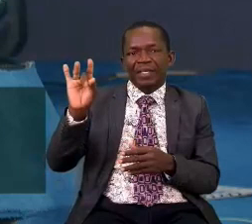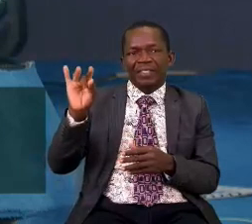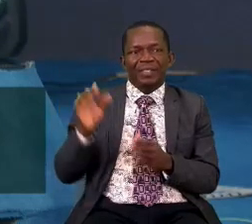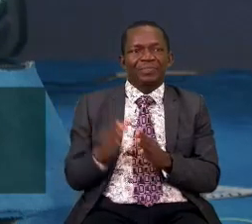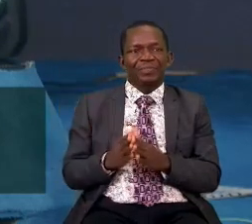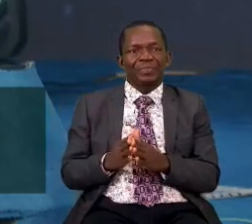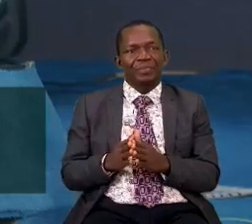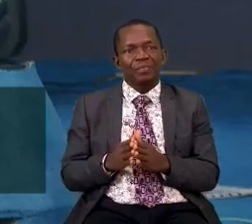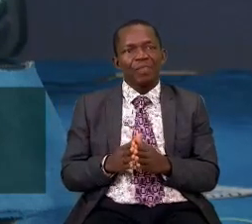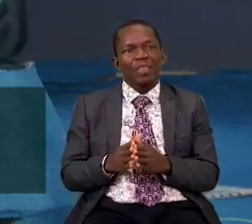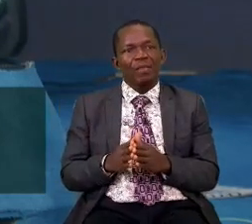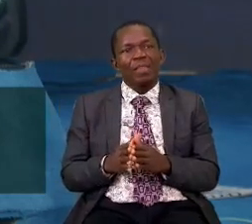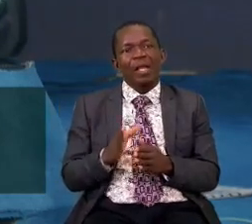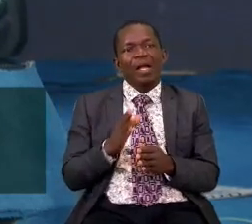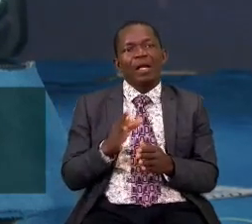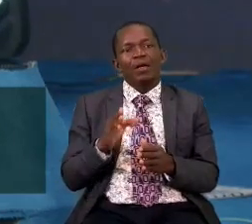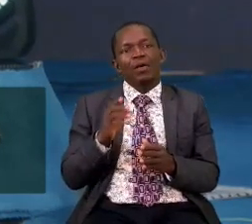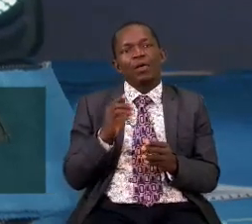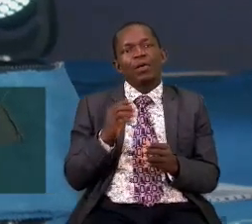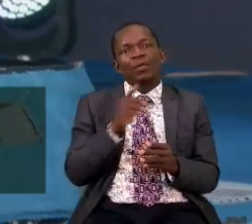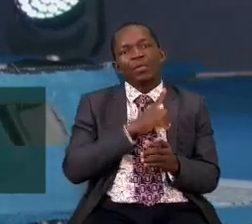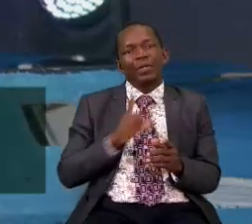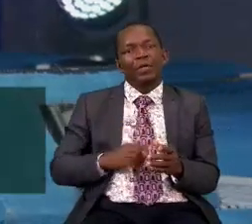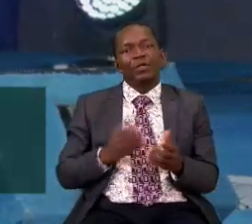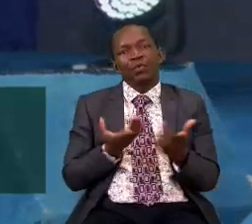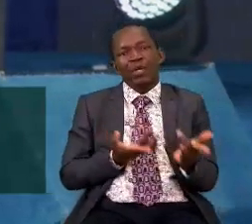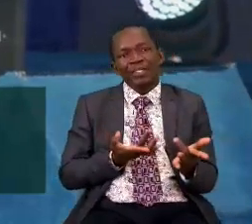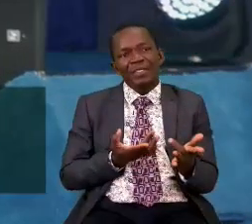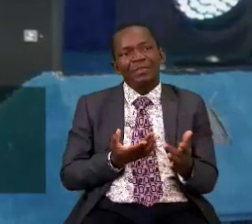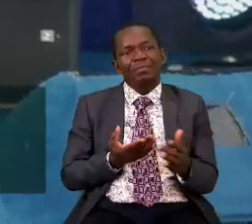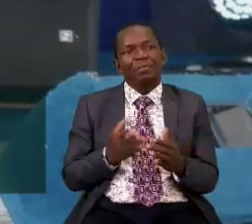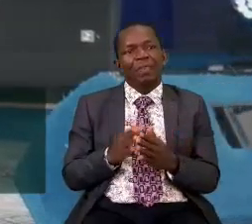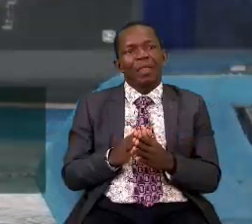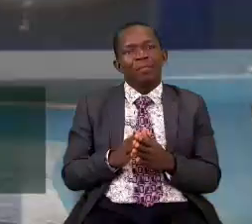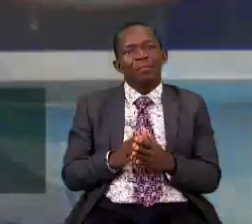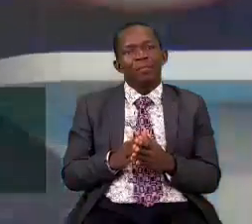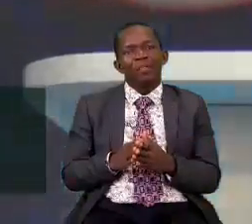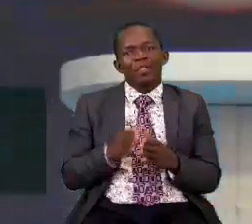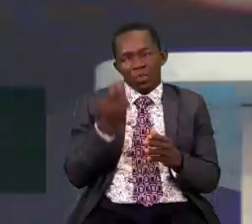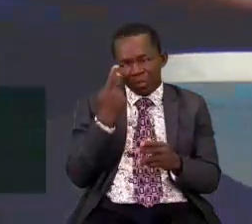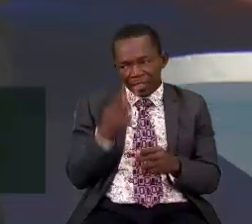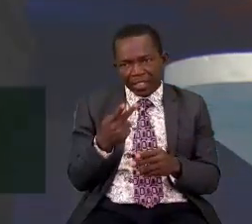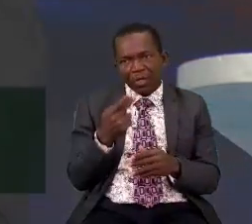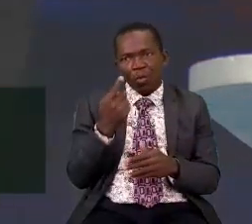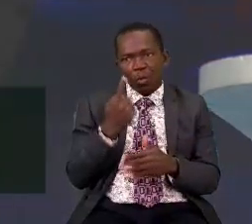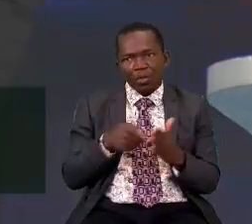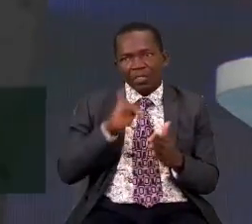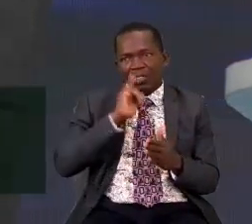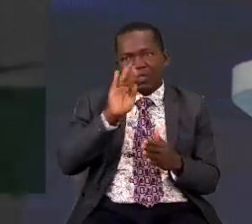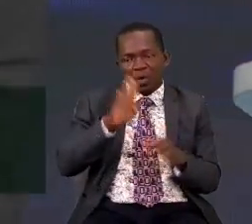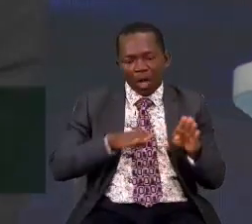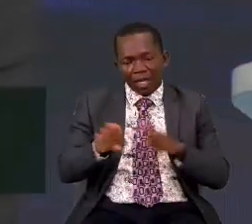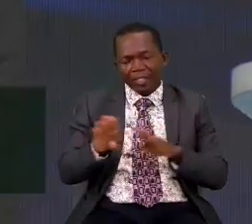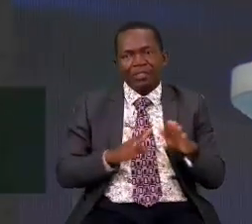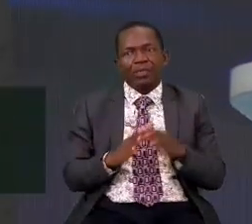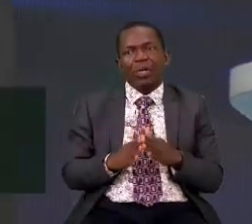are you hurry hurry hurry man are you hurry hurry woman or do you witch he waits and